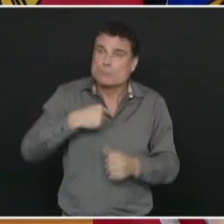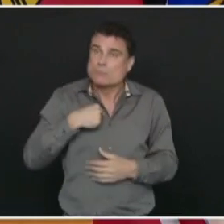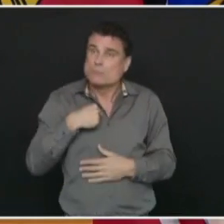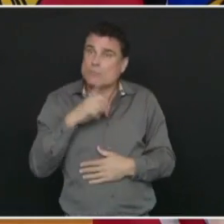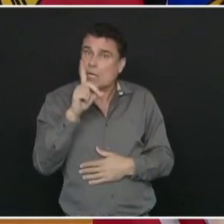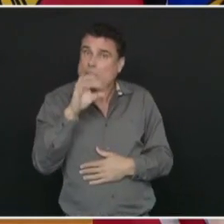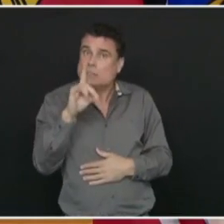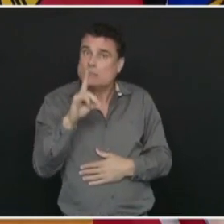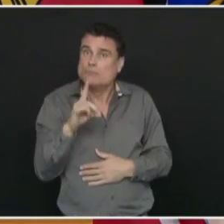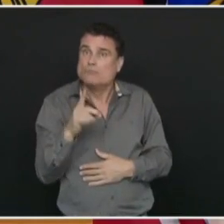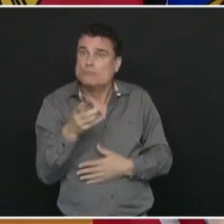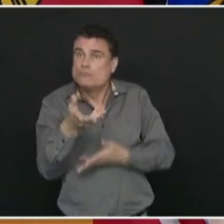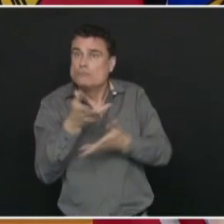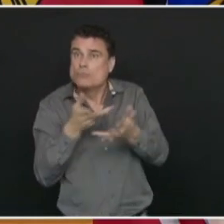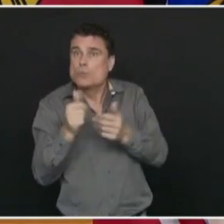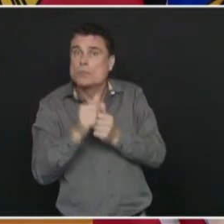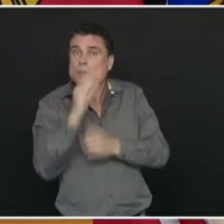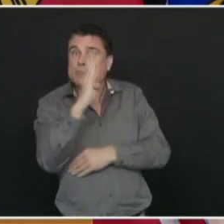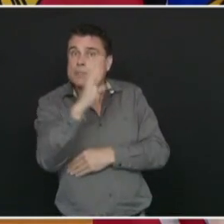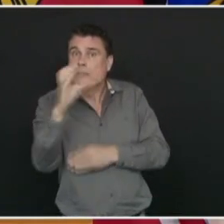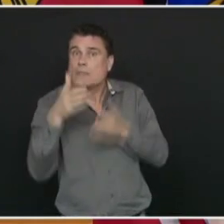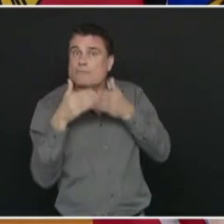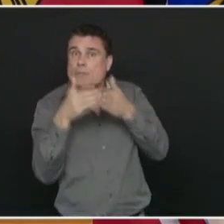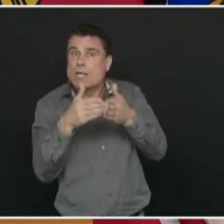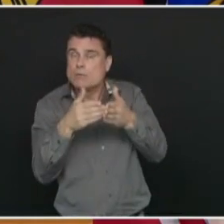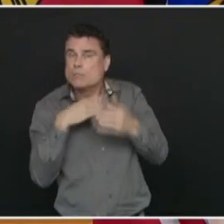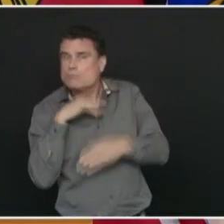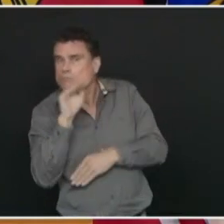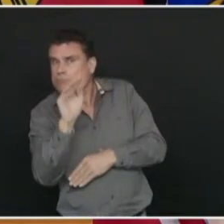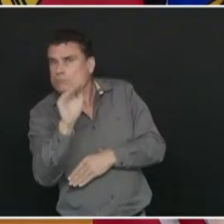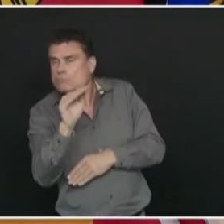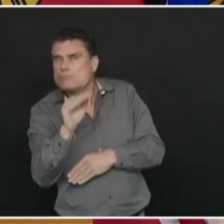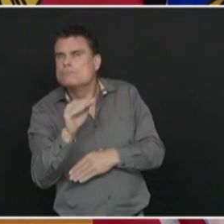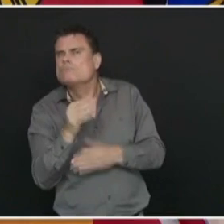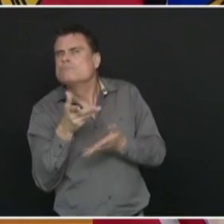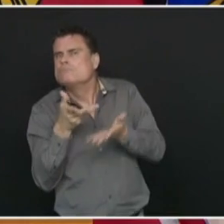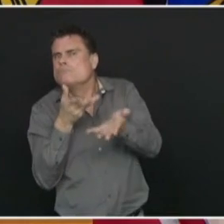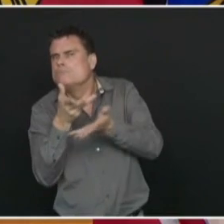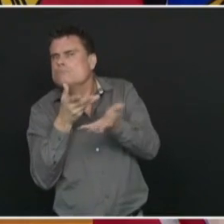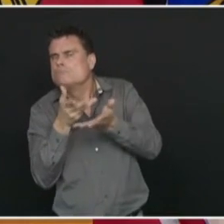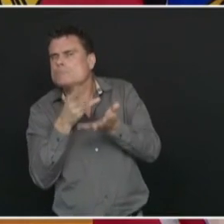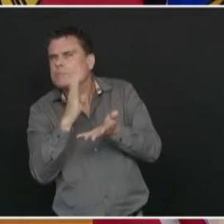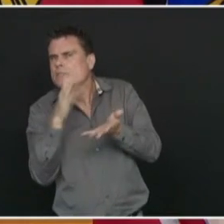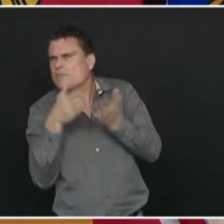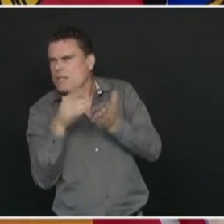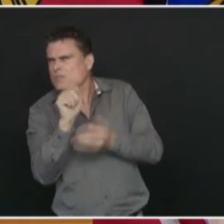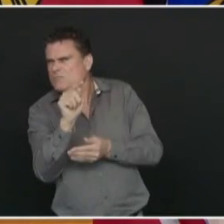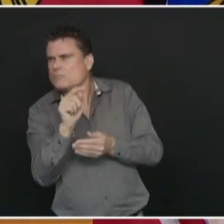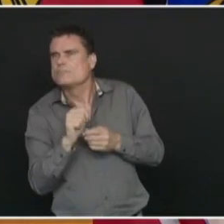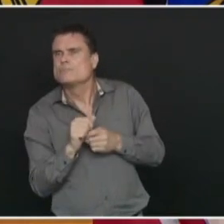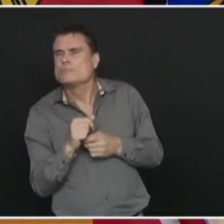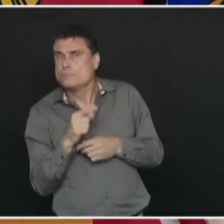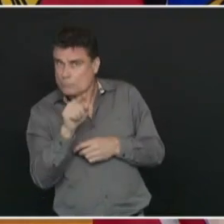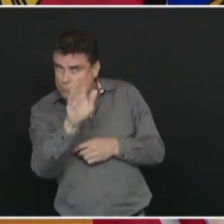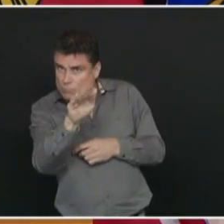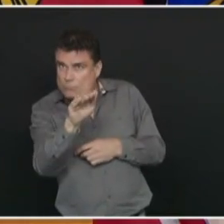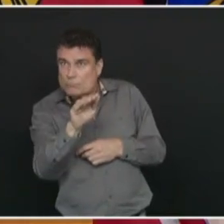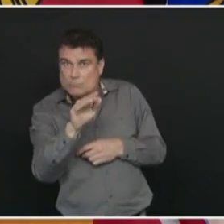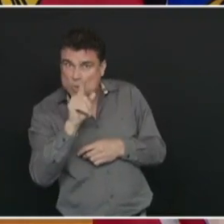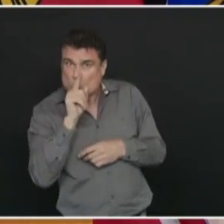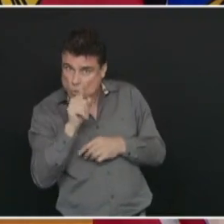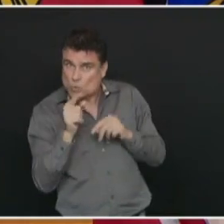off, and is there a contingency plan for that circumstance? Absolutely, and that's one of the reasons why it's been some time. It took us